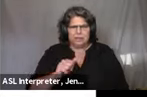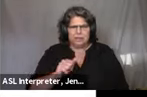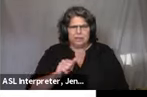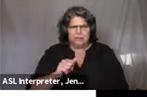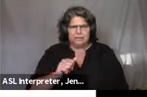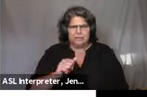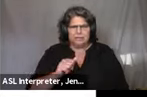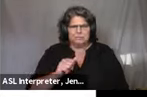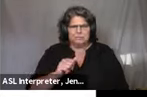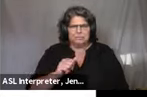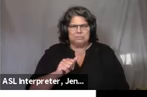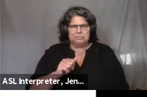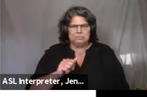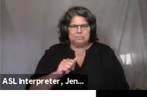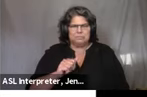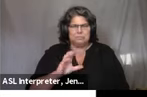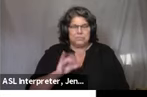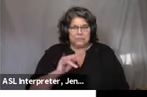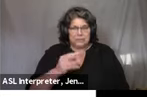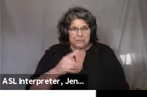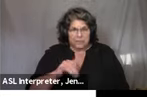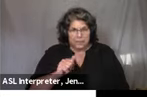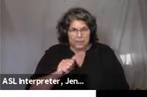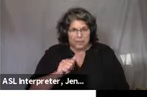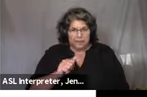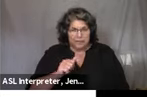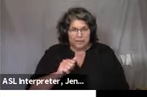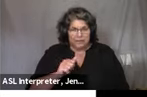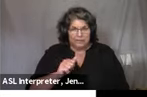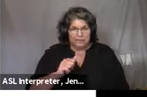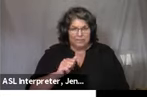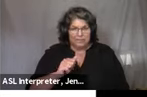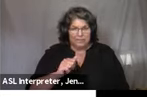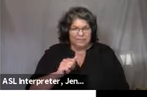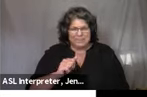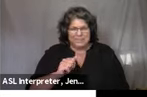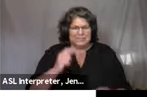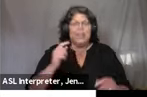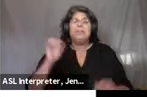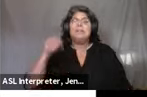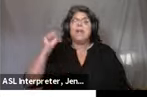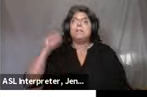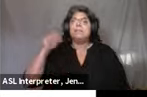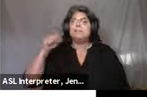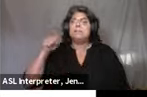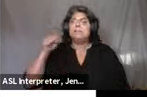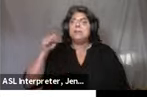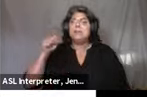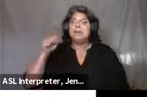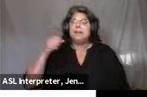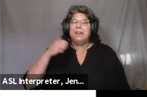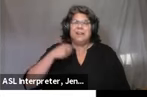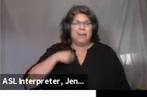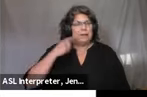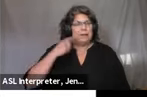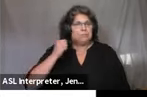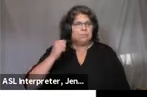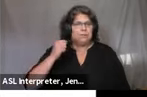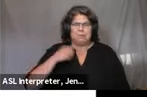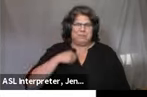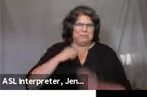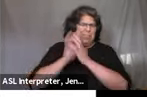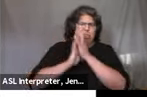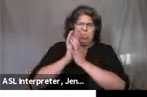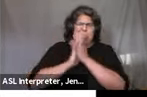Cynthia? Yes. I am wondering